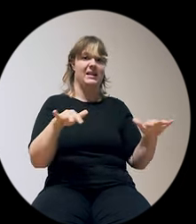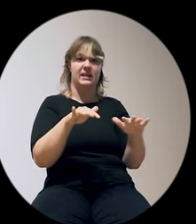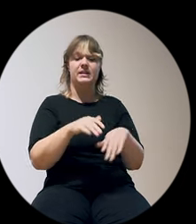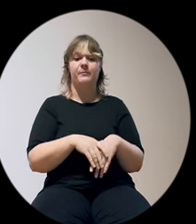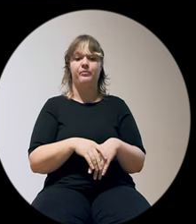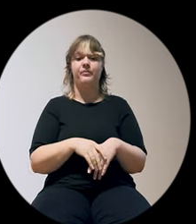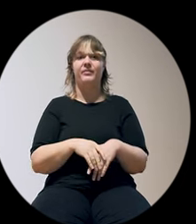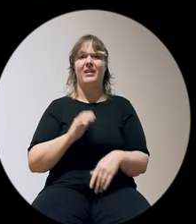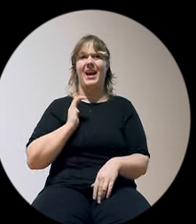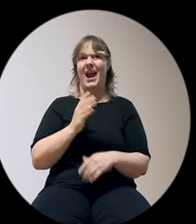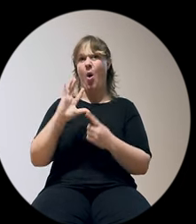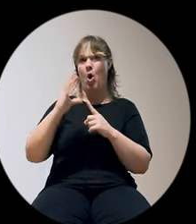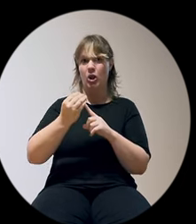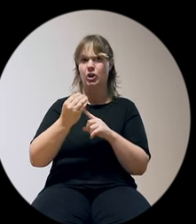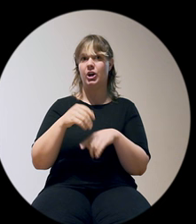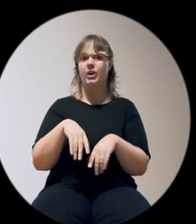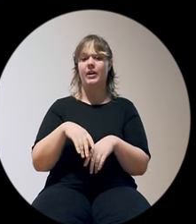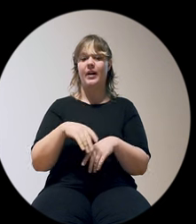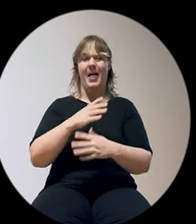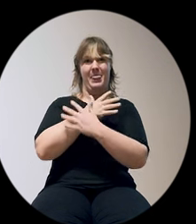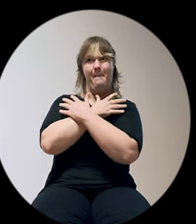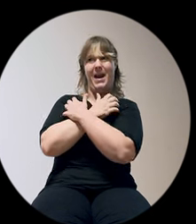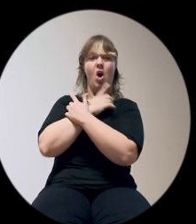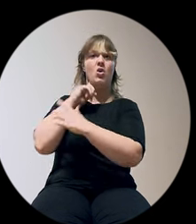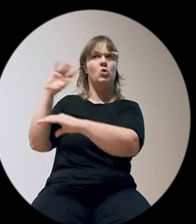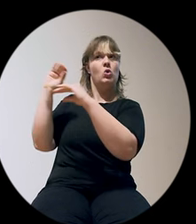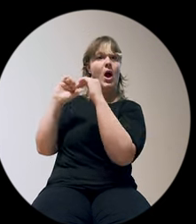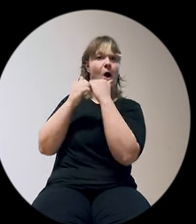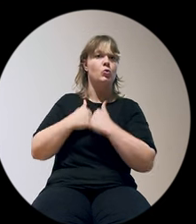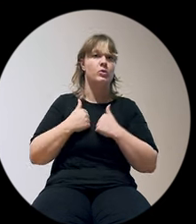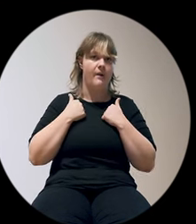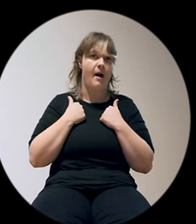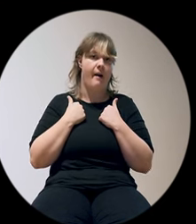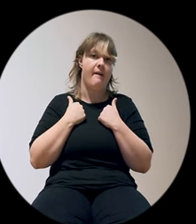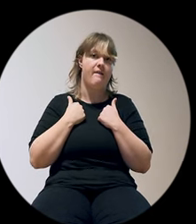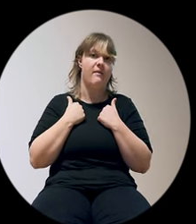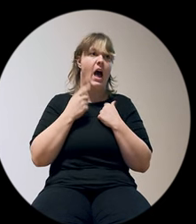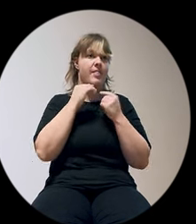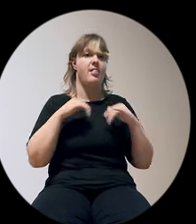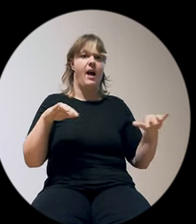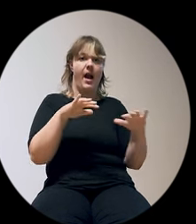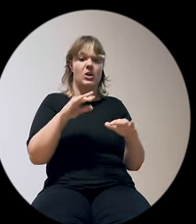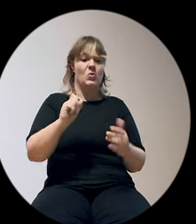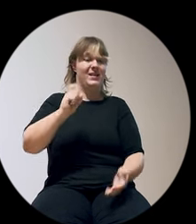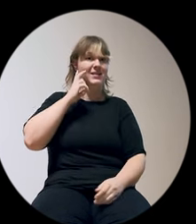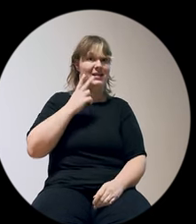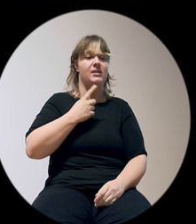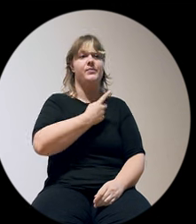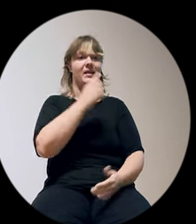In Tlingit culture, the bear taught us how to survive on the land. And you can see